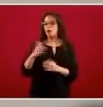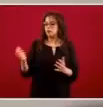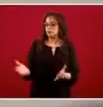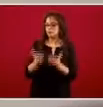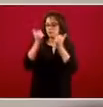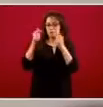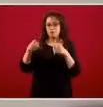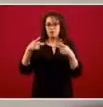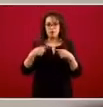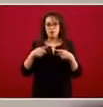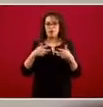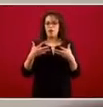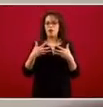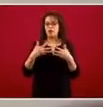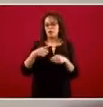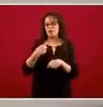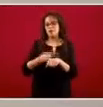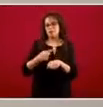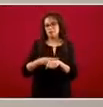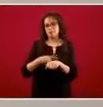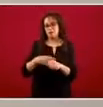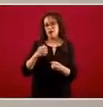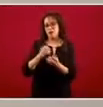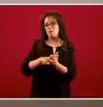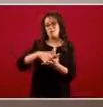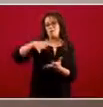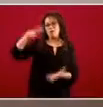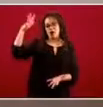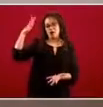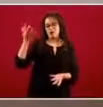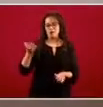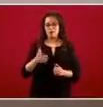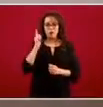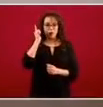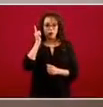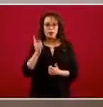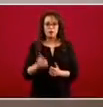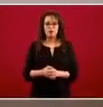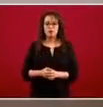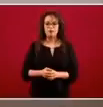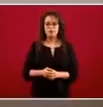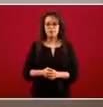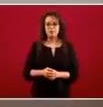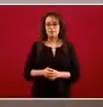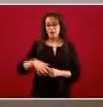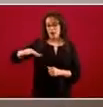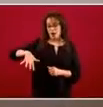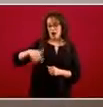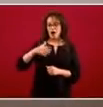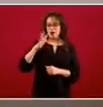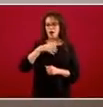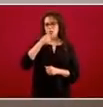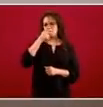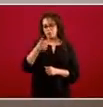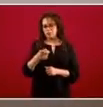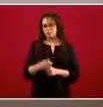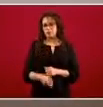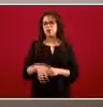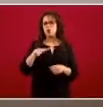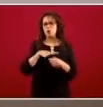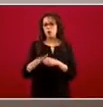complications, and if there are severe complications, to rescue those patients from a fatal